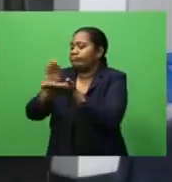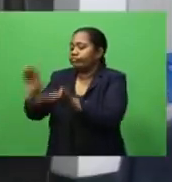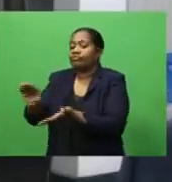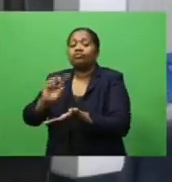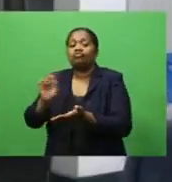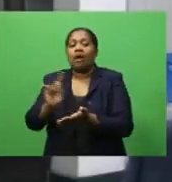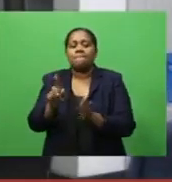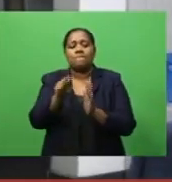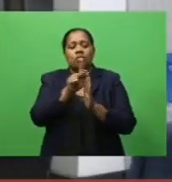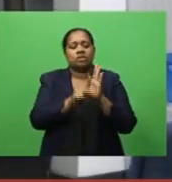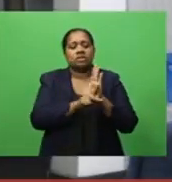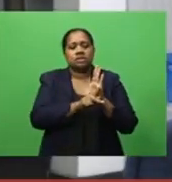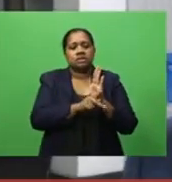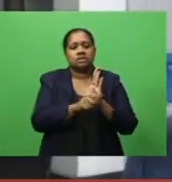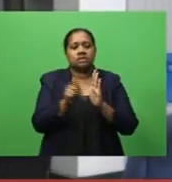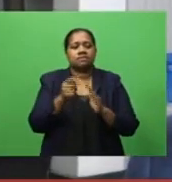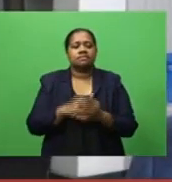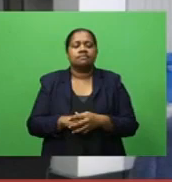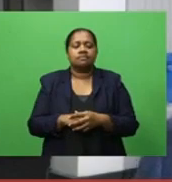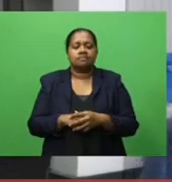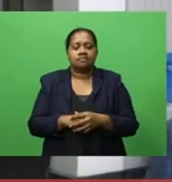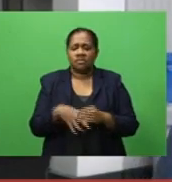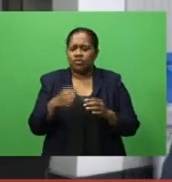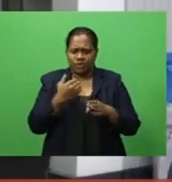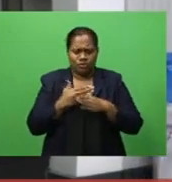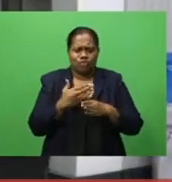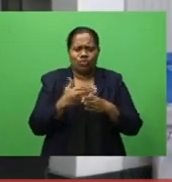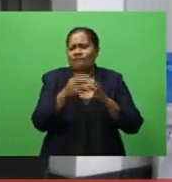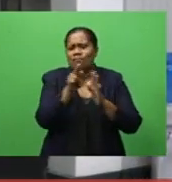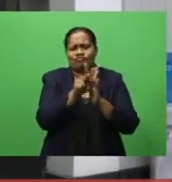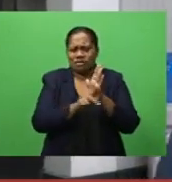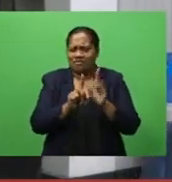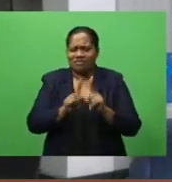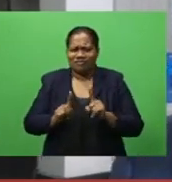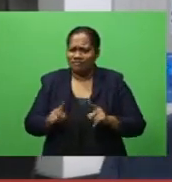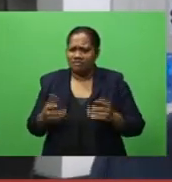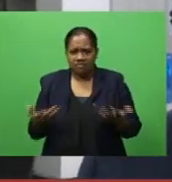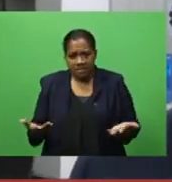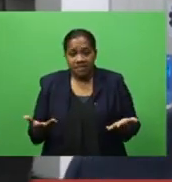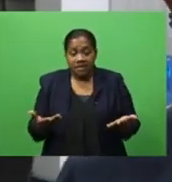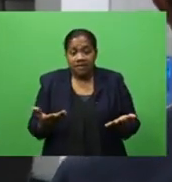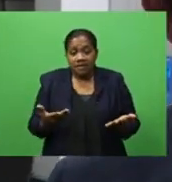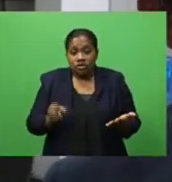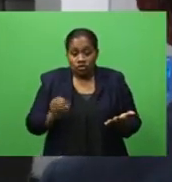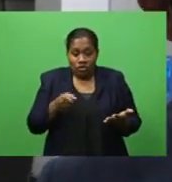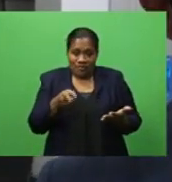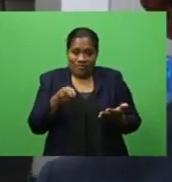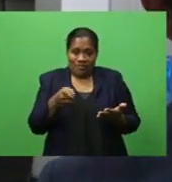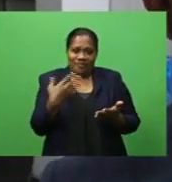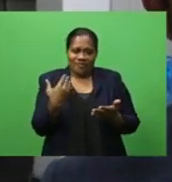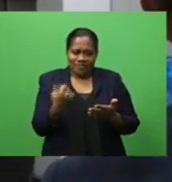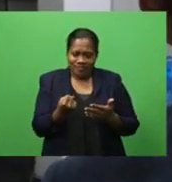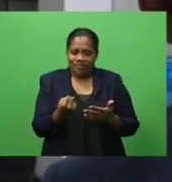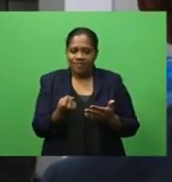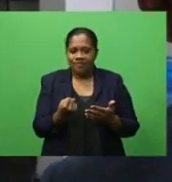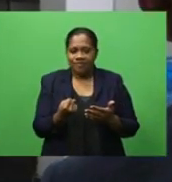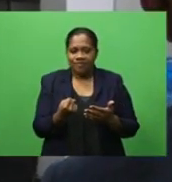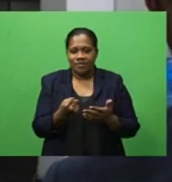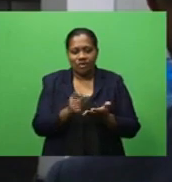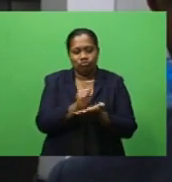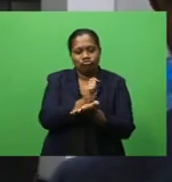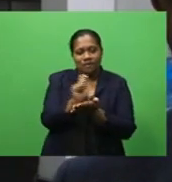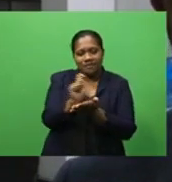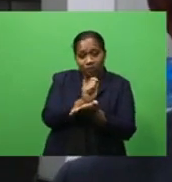We have been over the past few years working on a number of policies that creates a lot more, regulatory